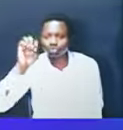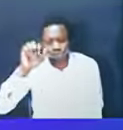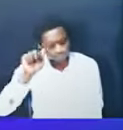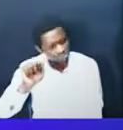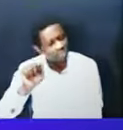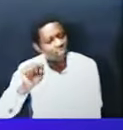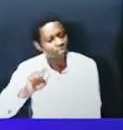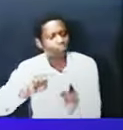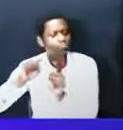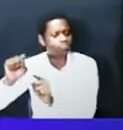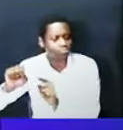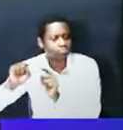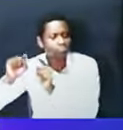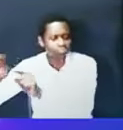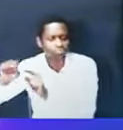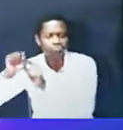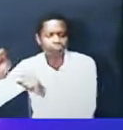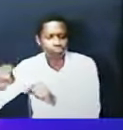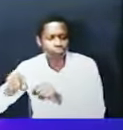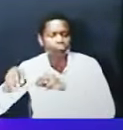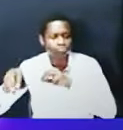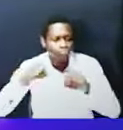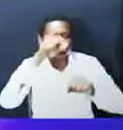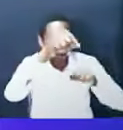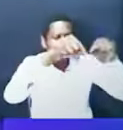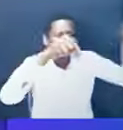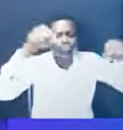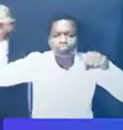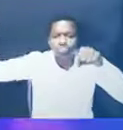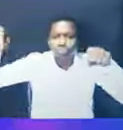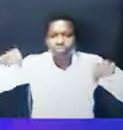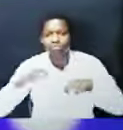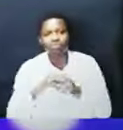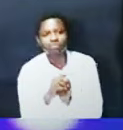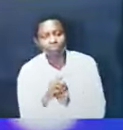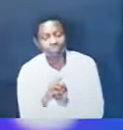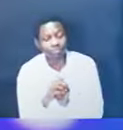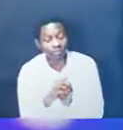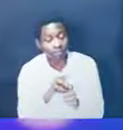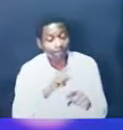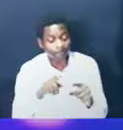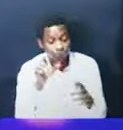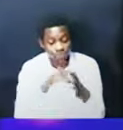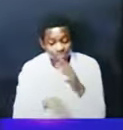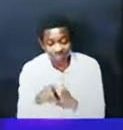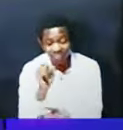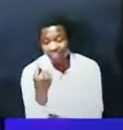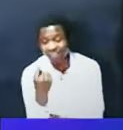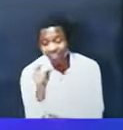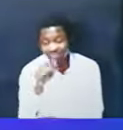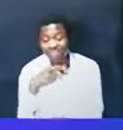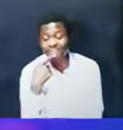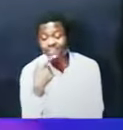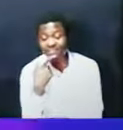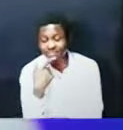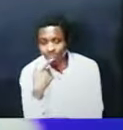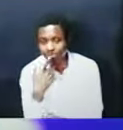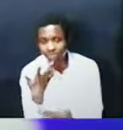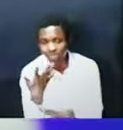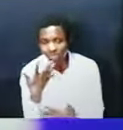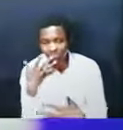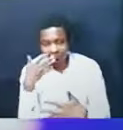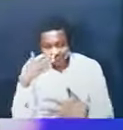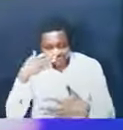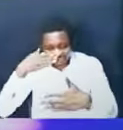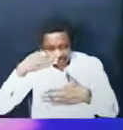af Jerusalem akopie Judea as say there wo wo Samaria. Now by chapter 11 from verse 19 they were penetrating into